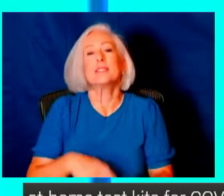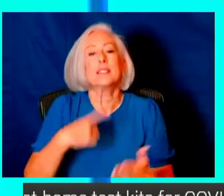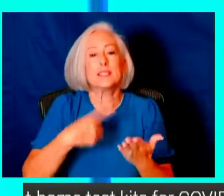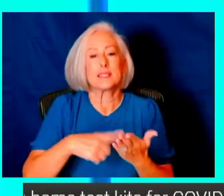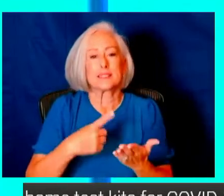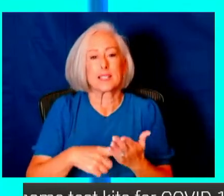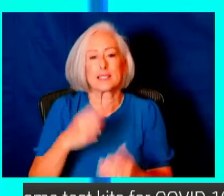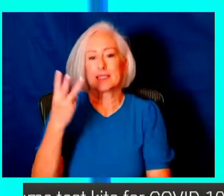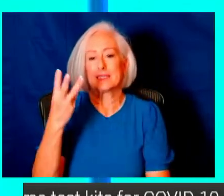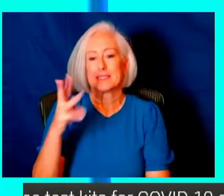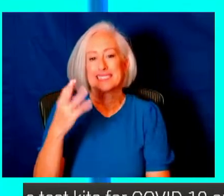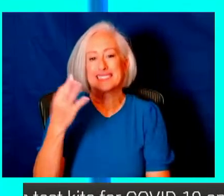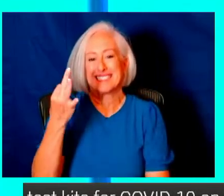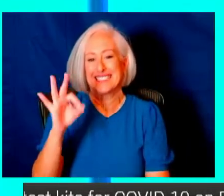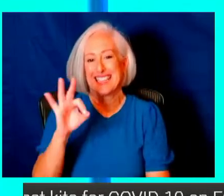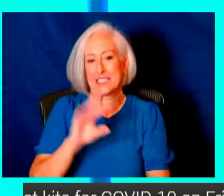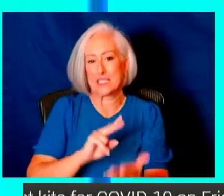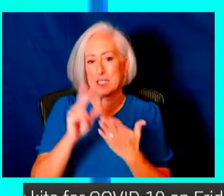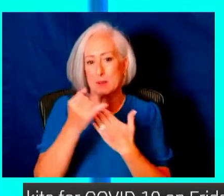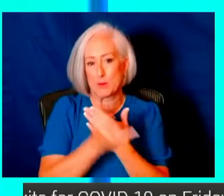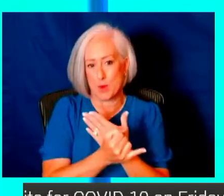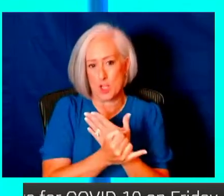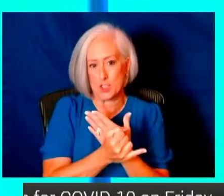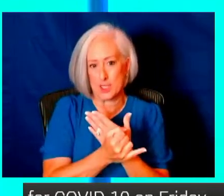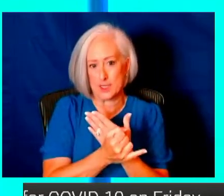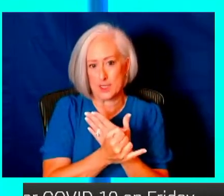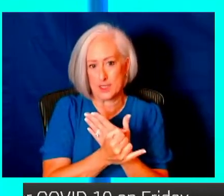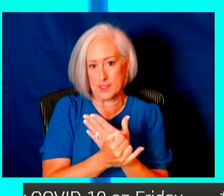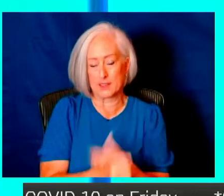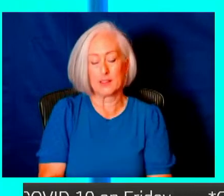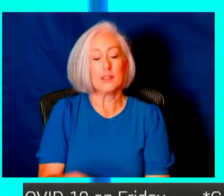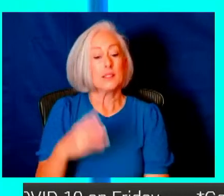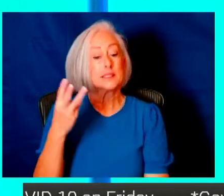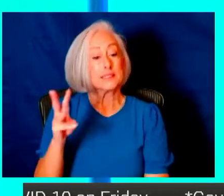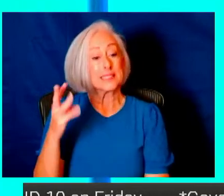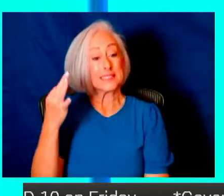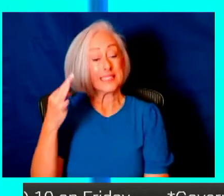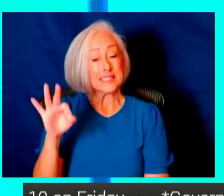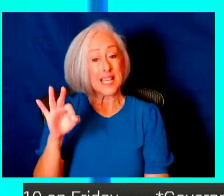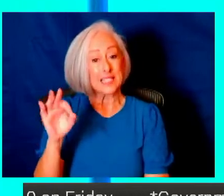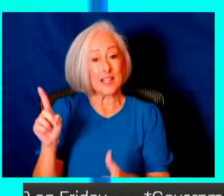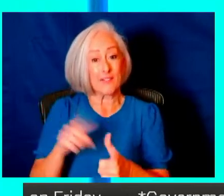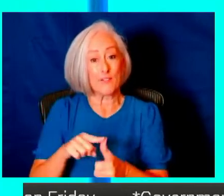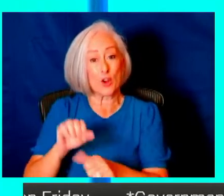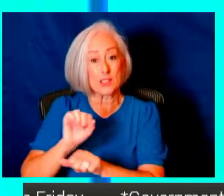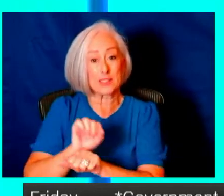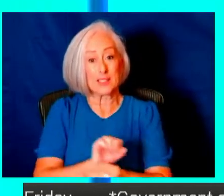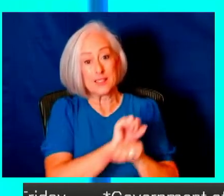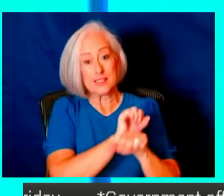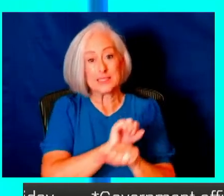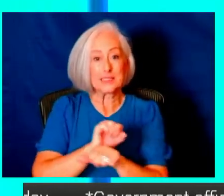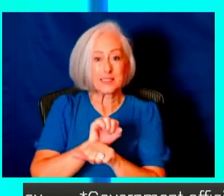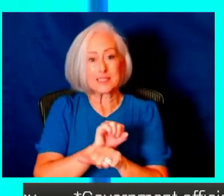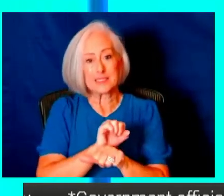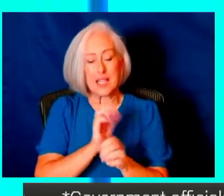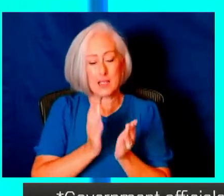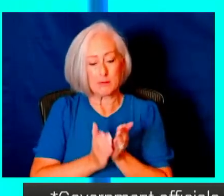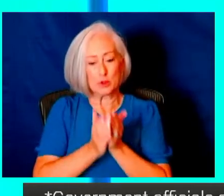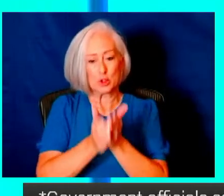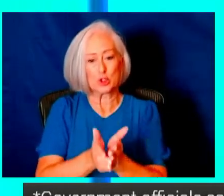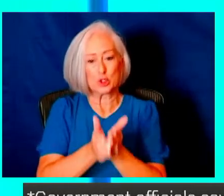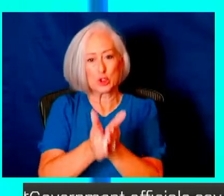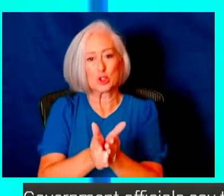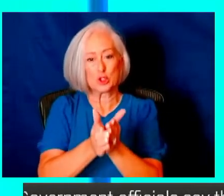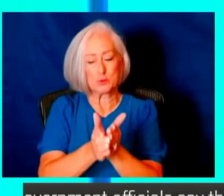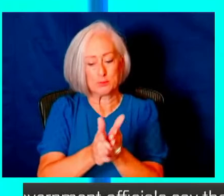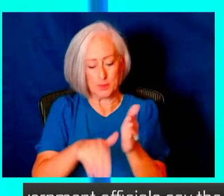Project. So since 1619, when the first slave ships arrived, there's been a legacy of oppression and systems